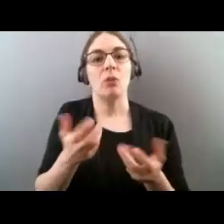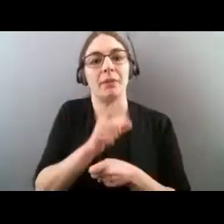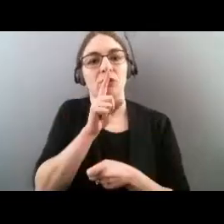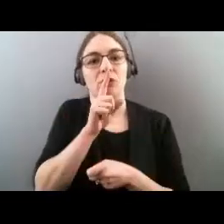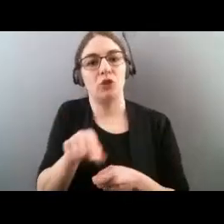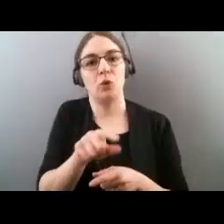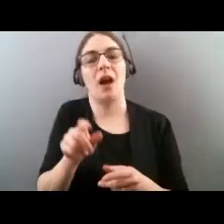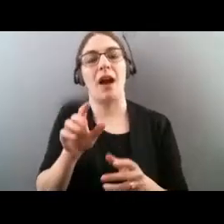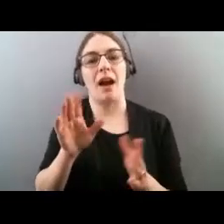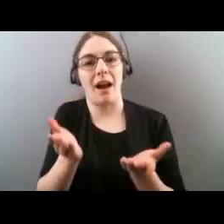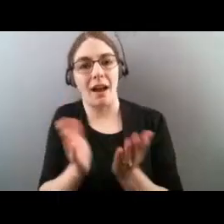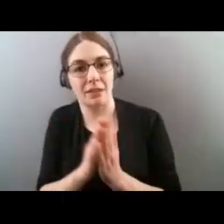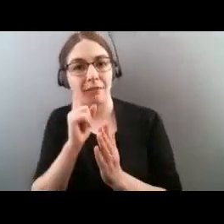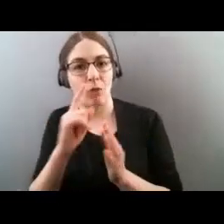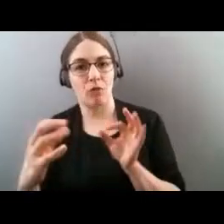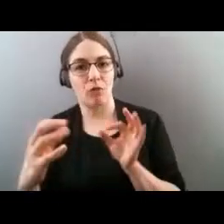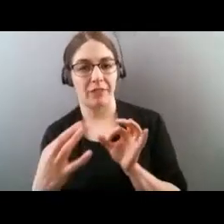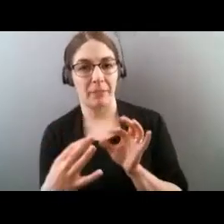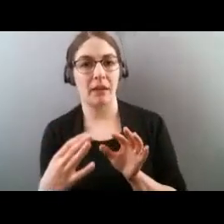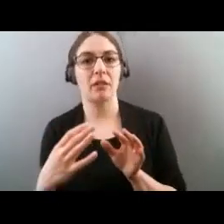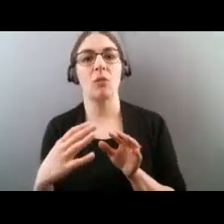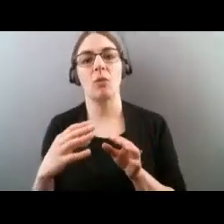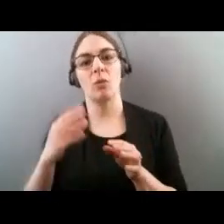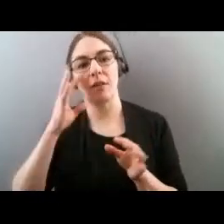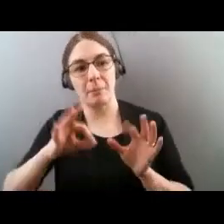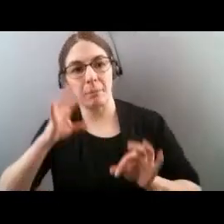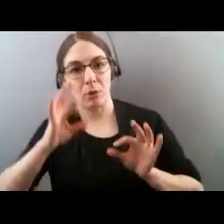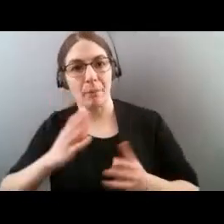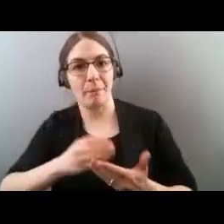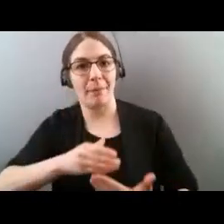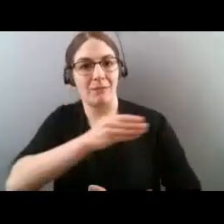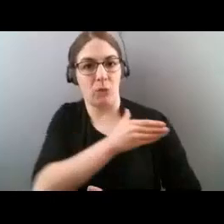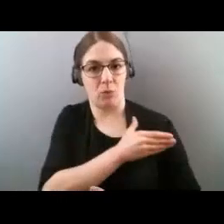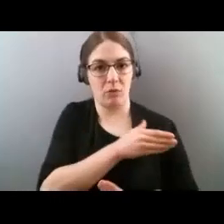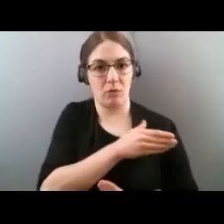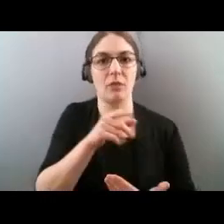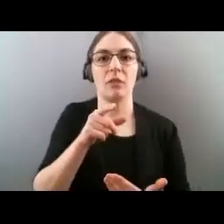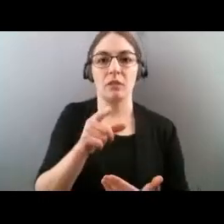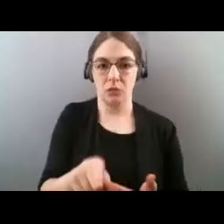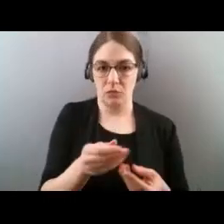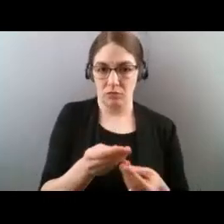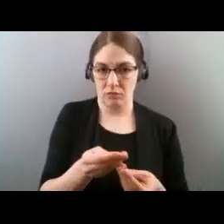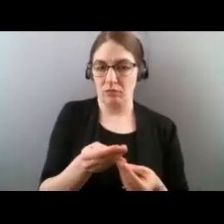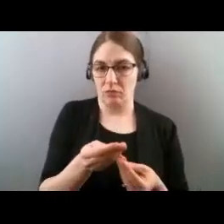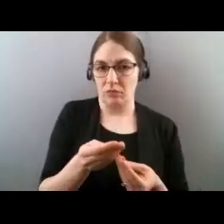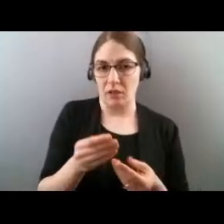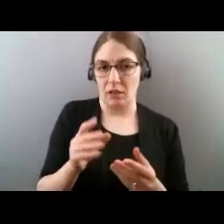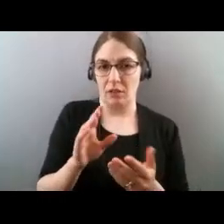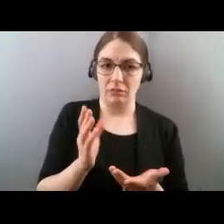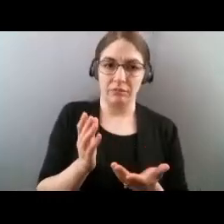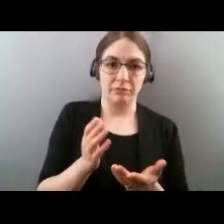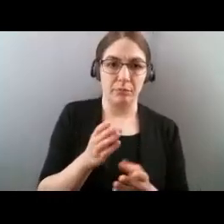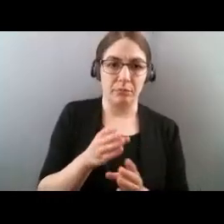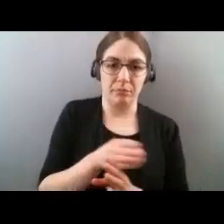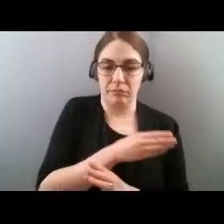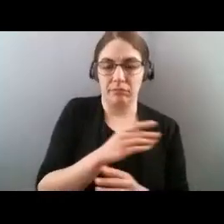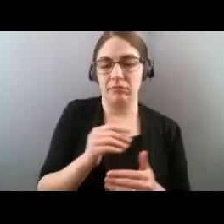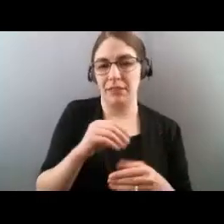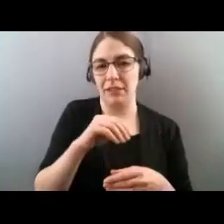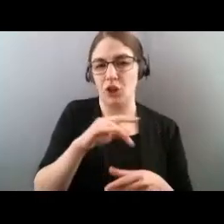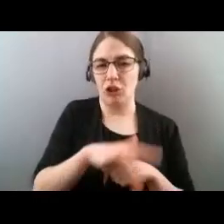And although there are a lot of legal requirements that really can't be changed, there are ways